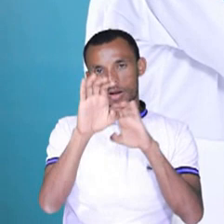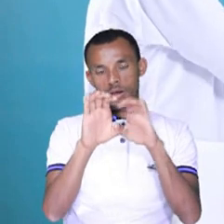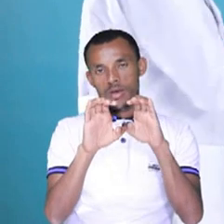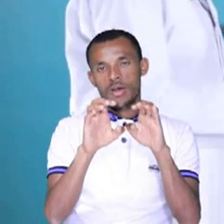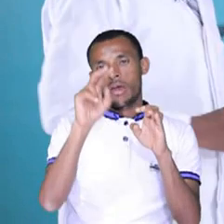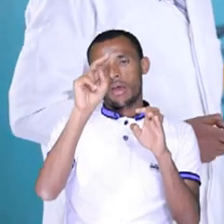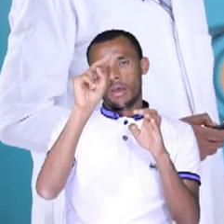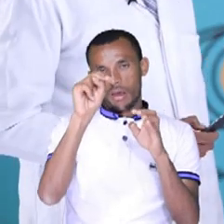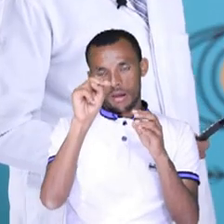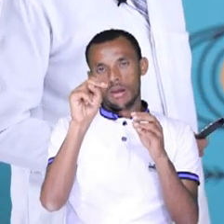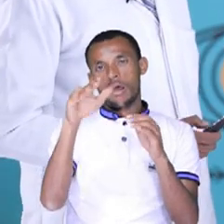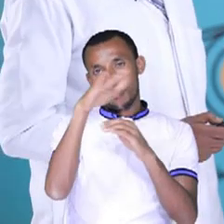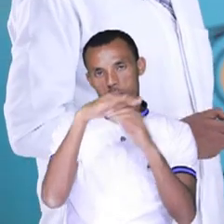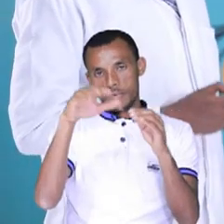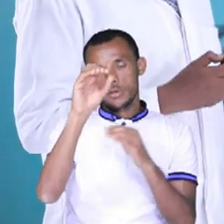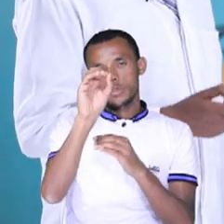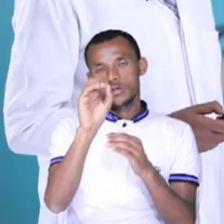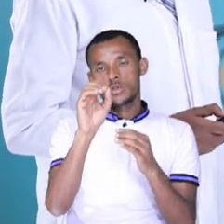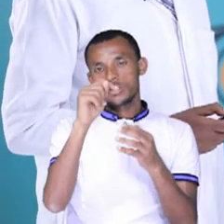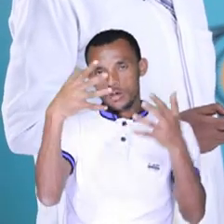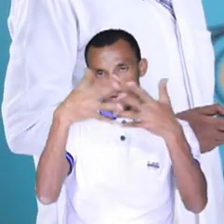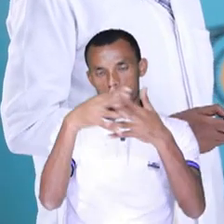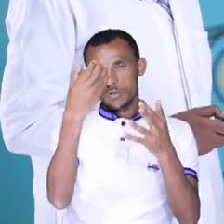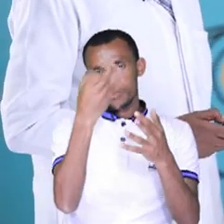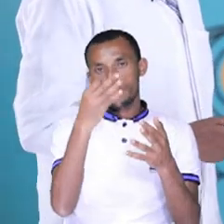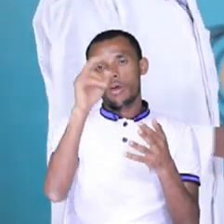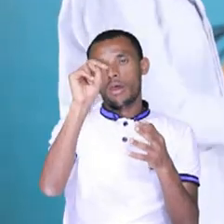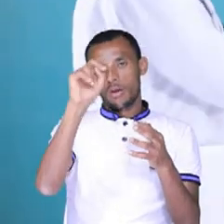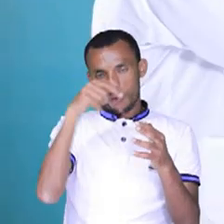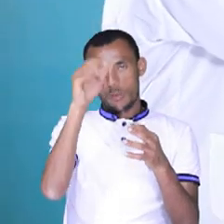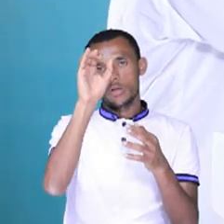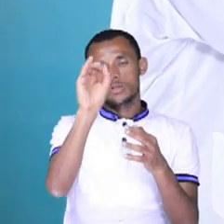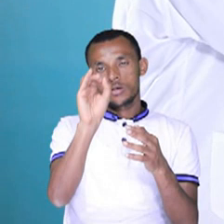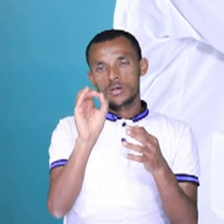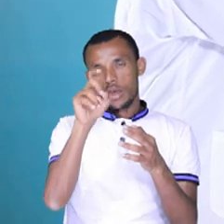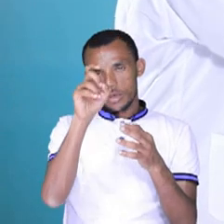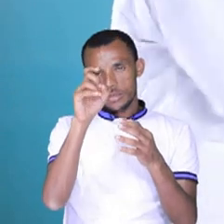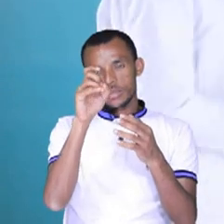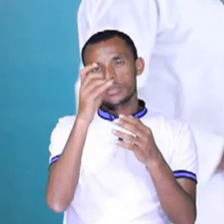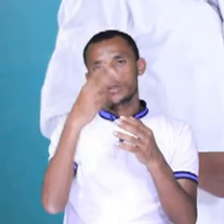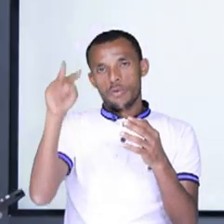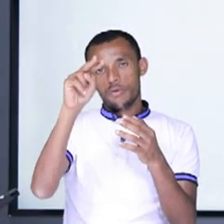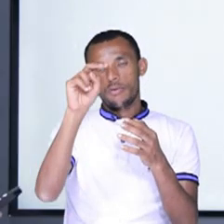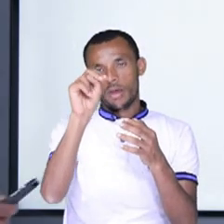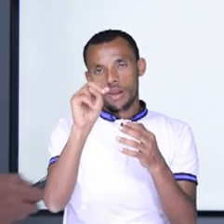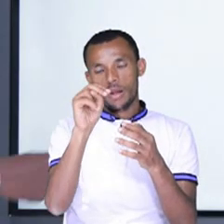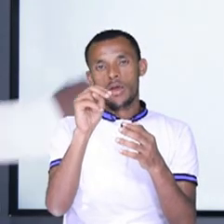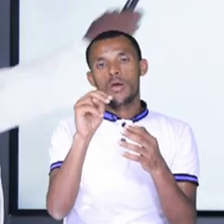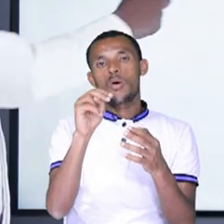n above 0, which means the combination of n comma 0. X the power of n, y the power of n